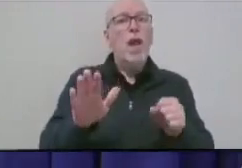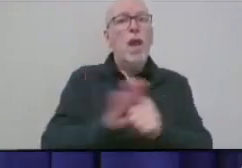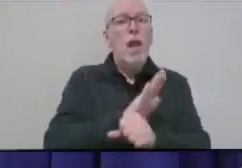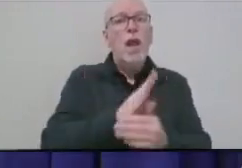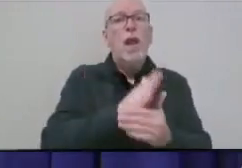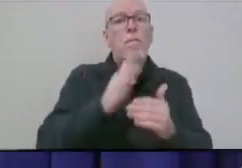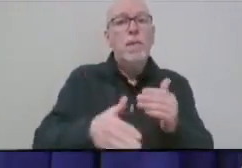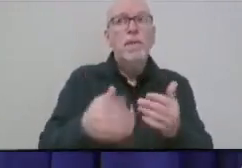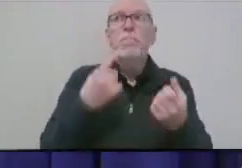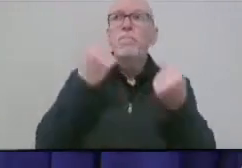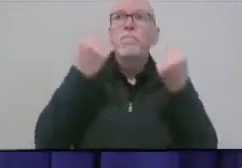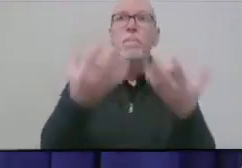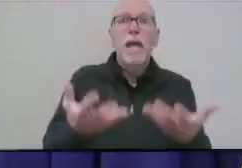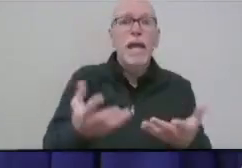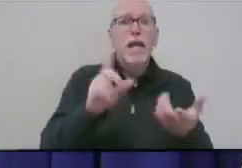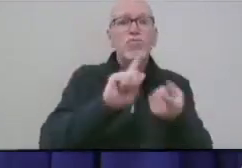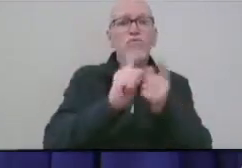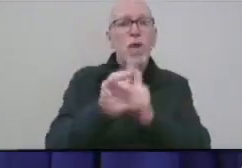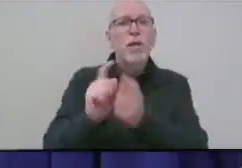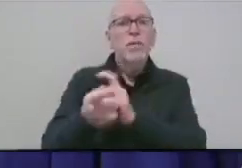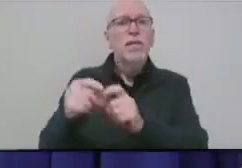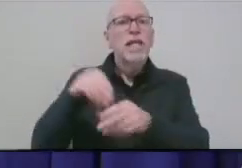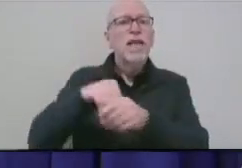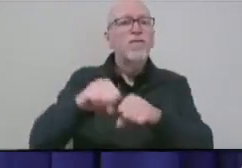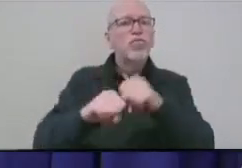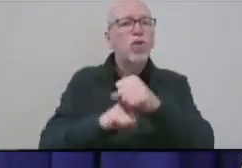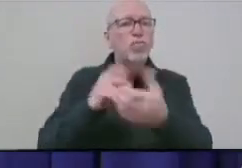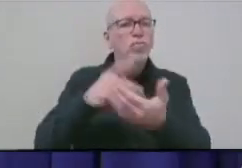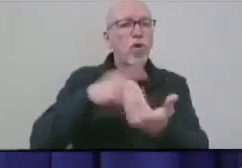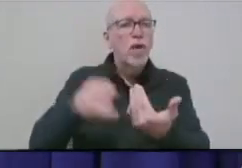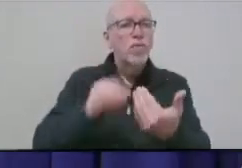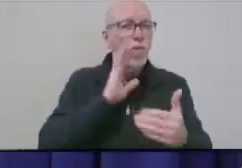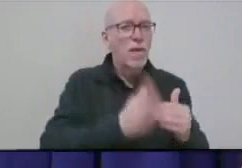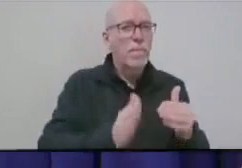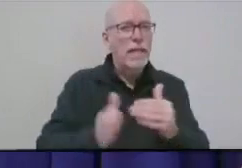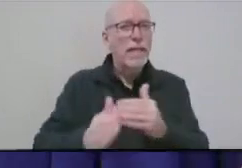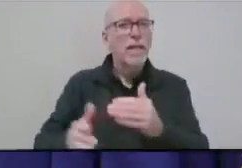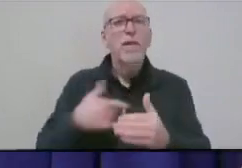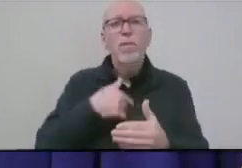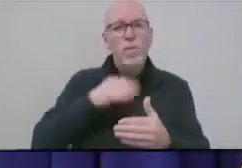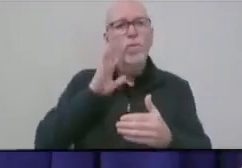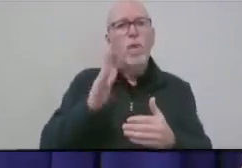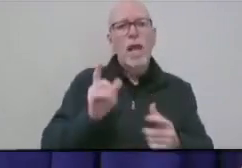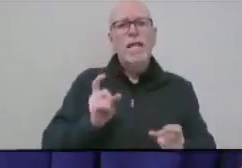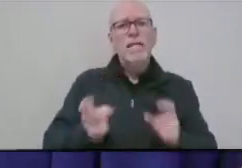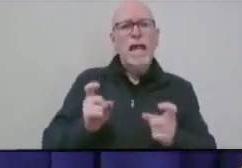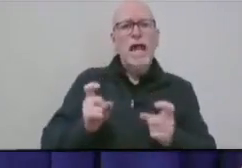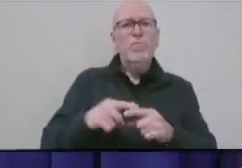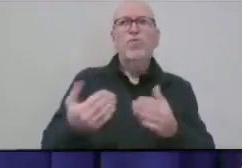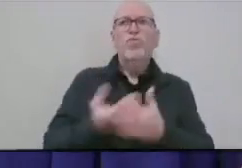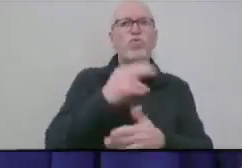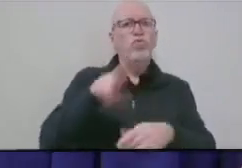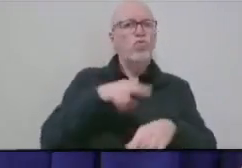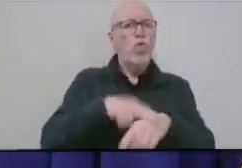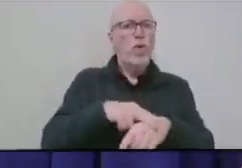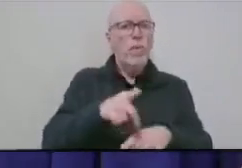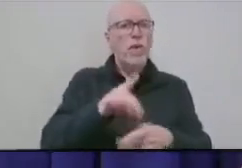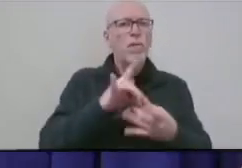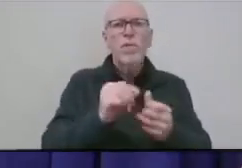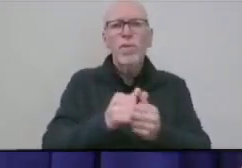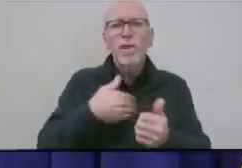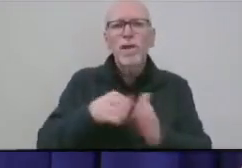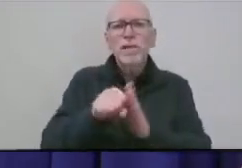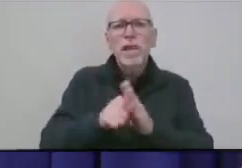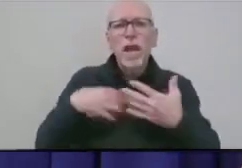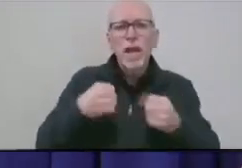mega transformational infrastructure projects. We are in a position to adapt to this new normal in terms of our state health